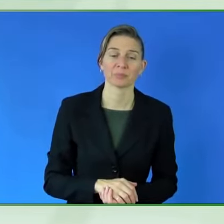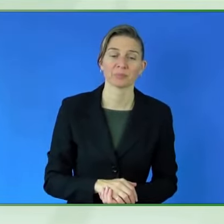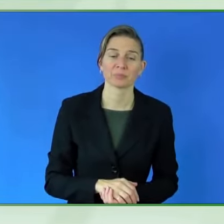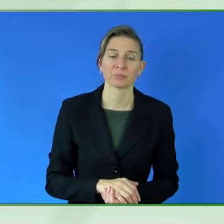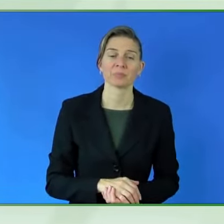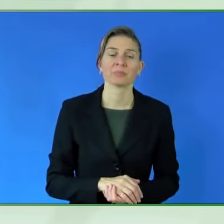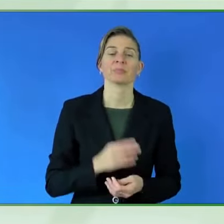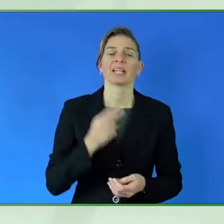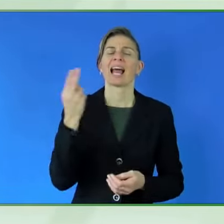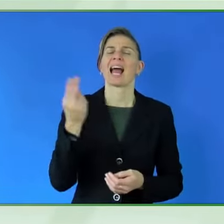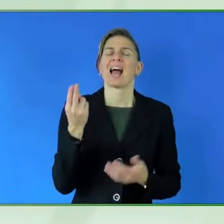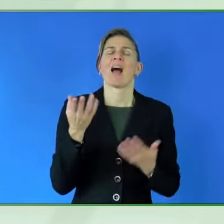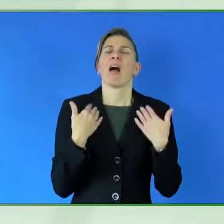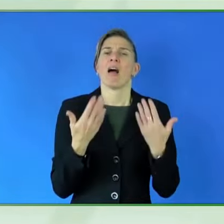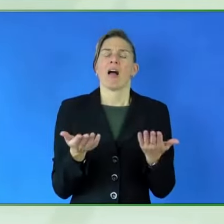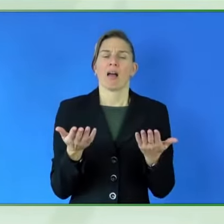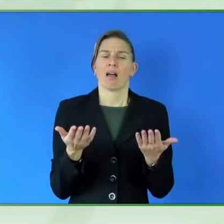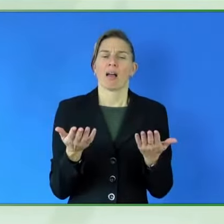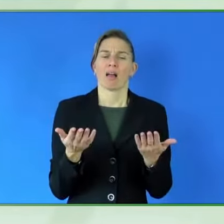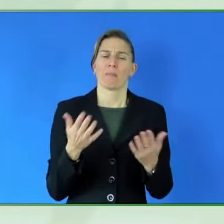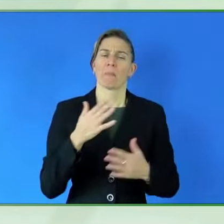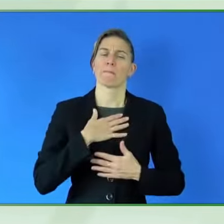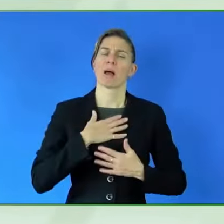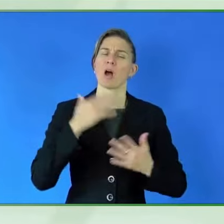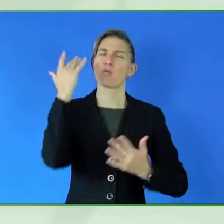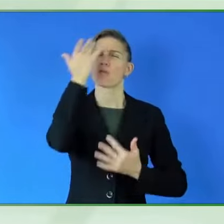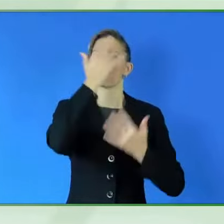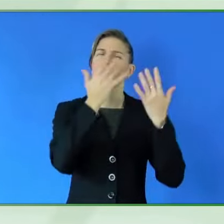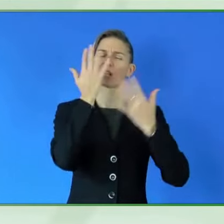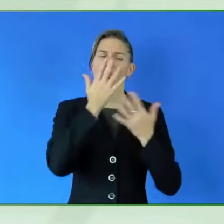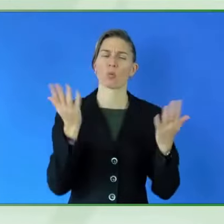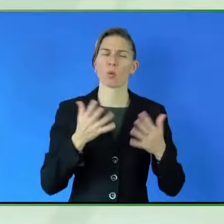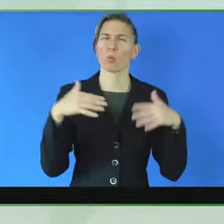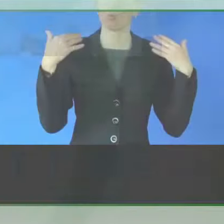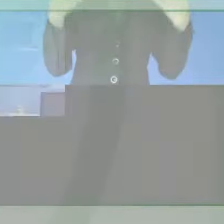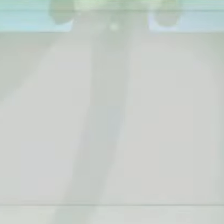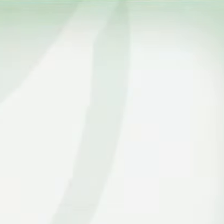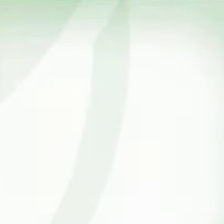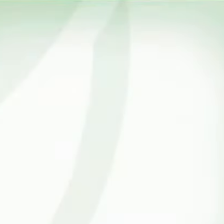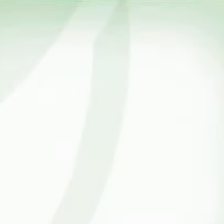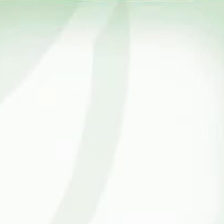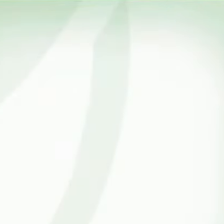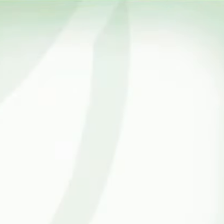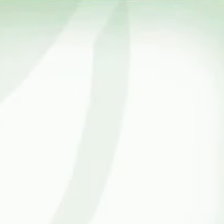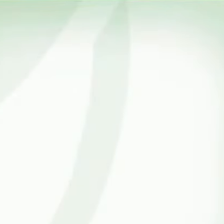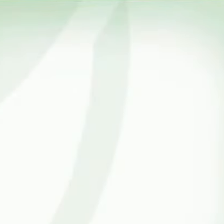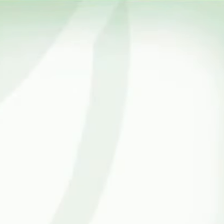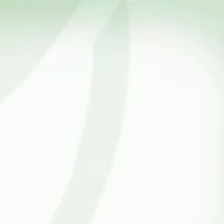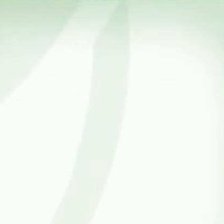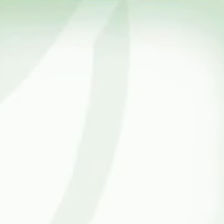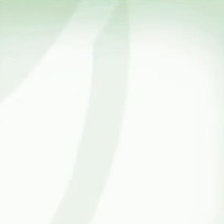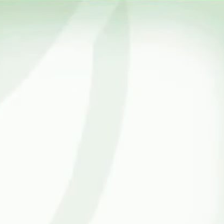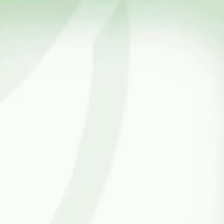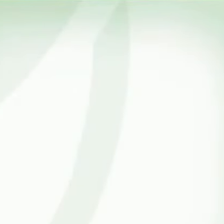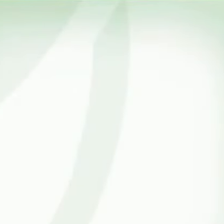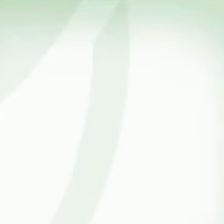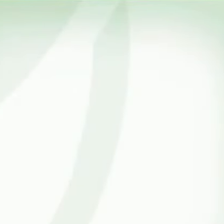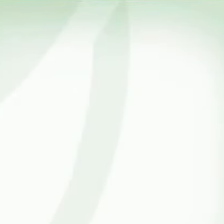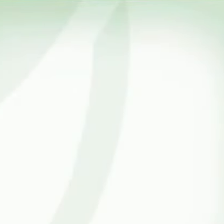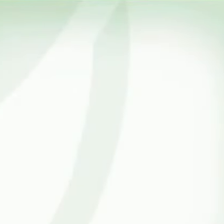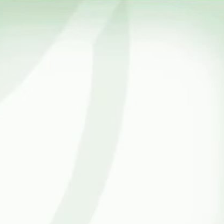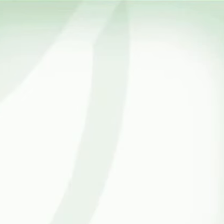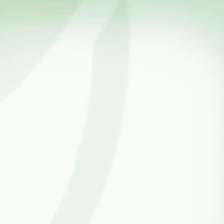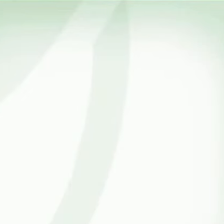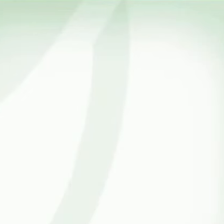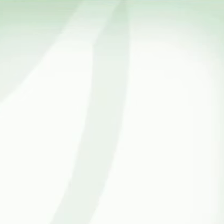replicable it is. We can do this everywhere, and I think the fact that you were able to kind of knock against an